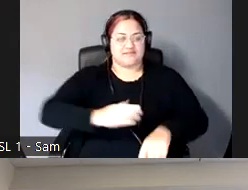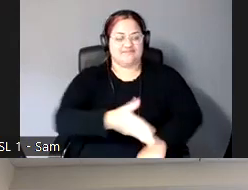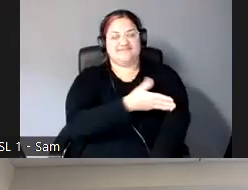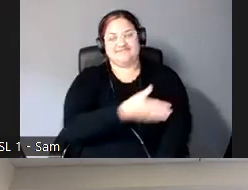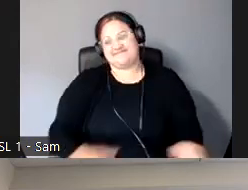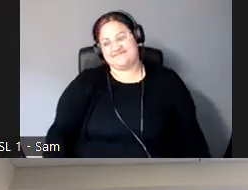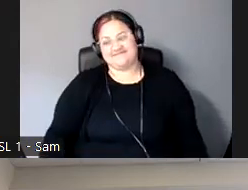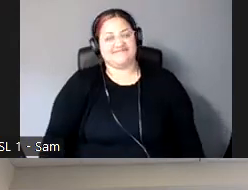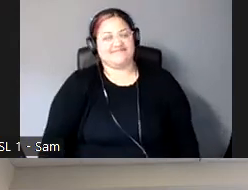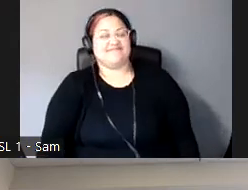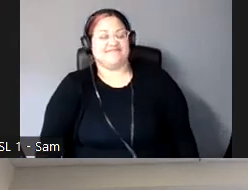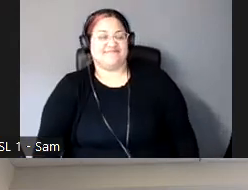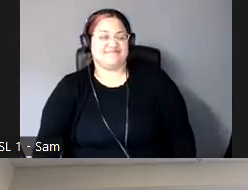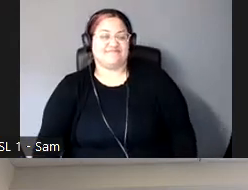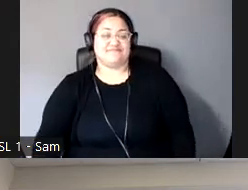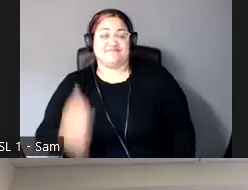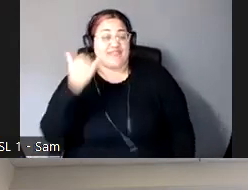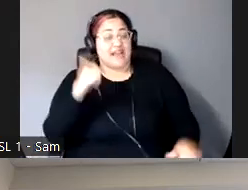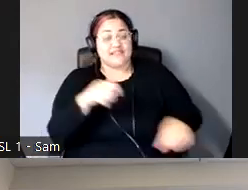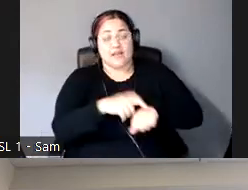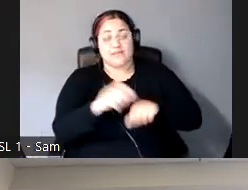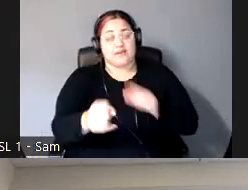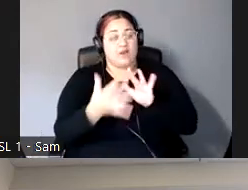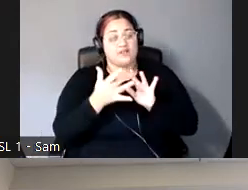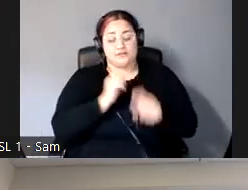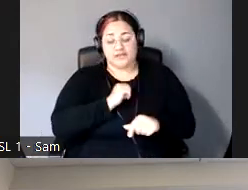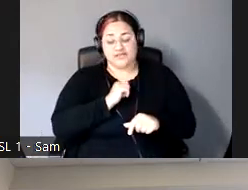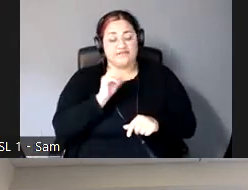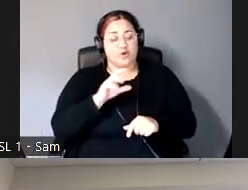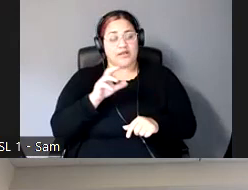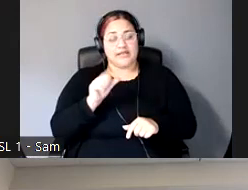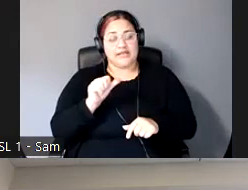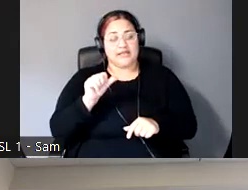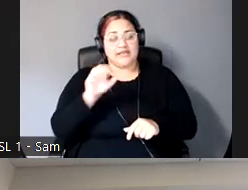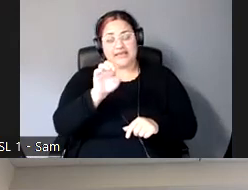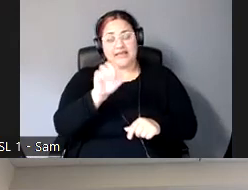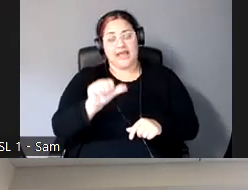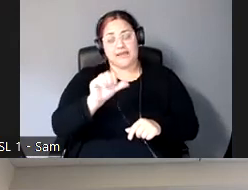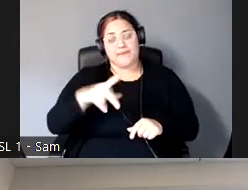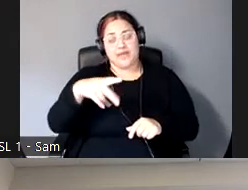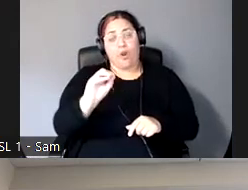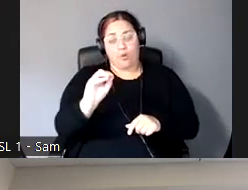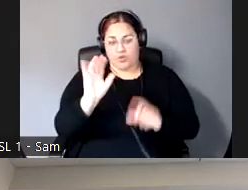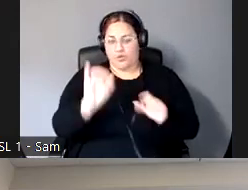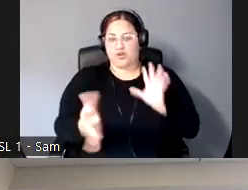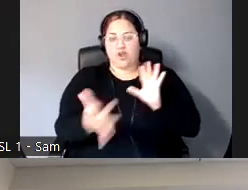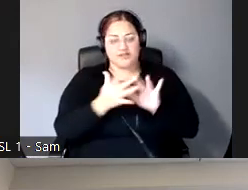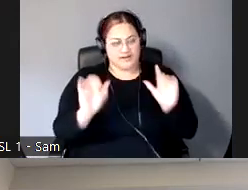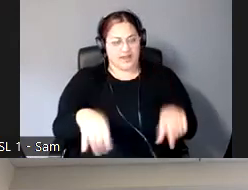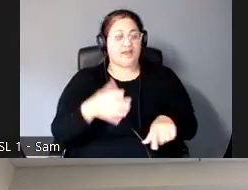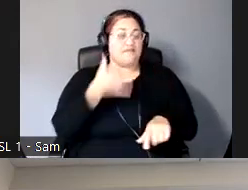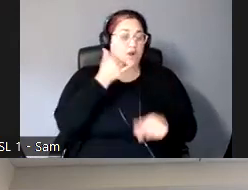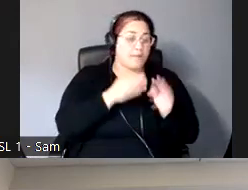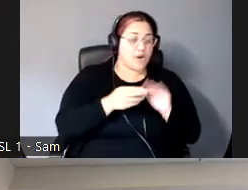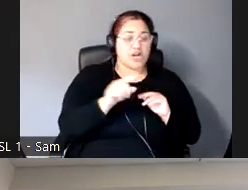If you want to reach out to myself or the organization, my telephone number is there, and you can reach us by our